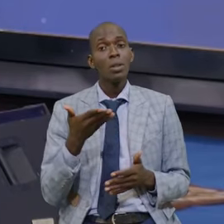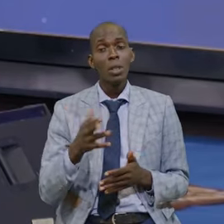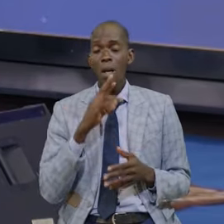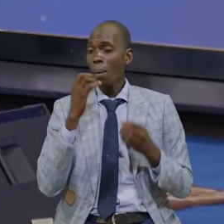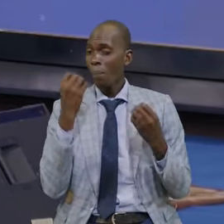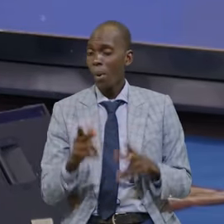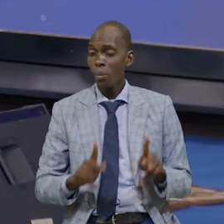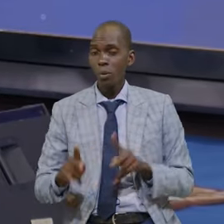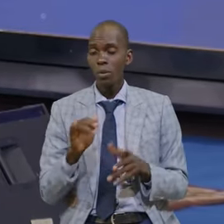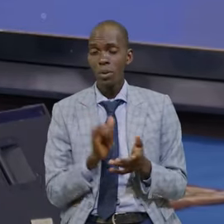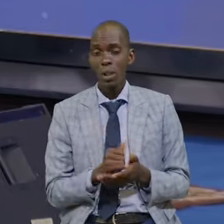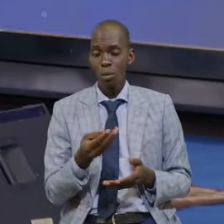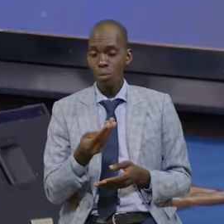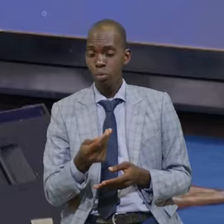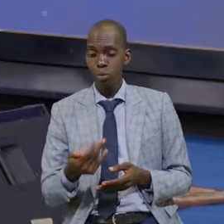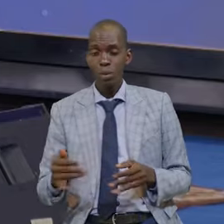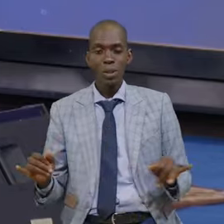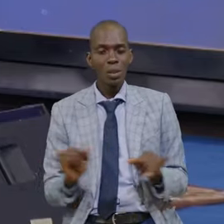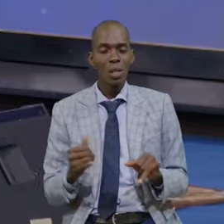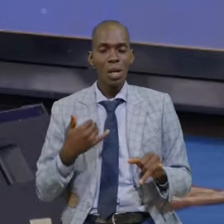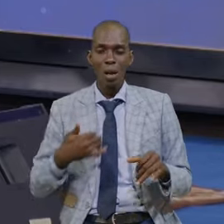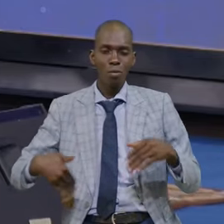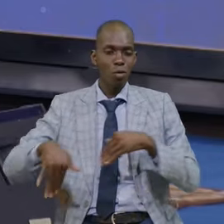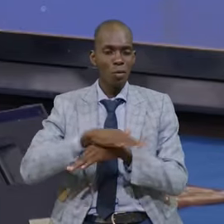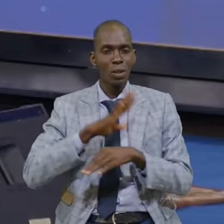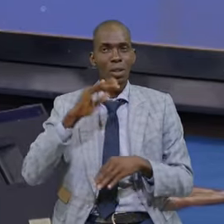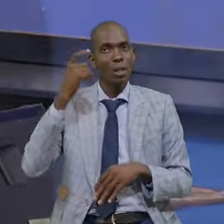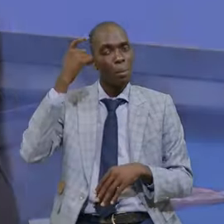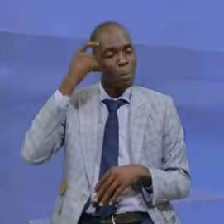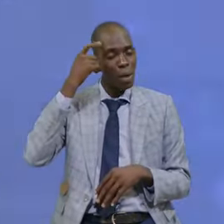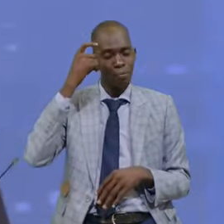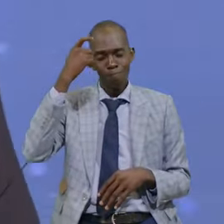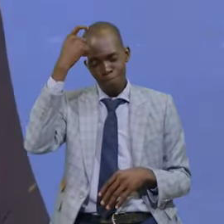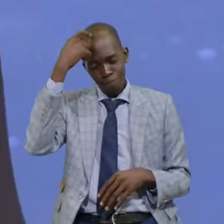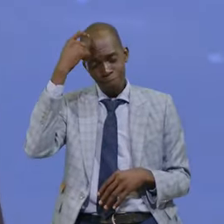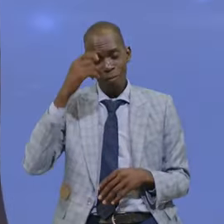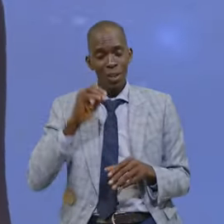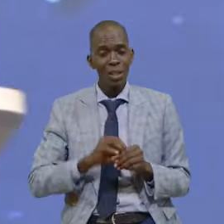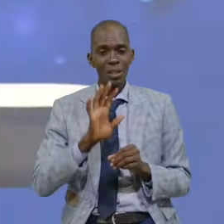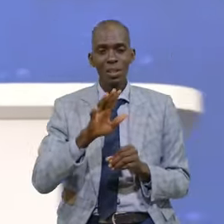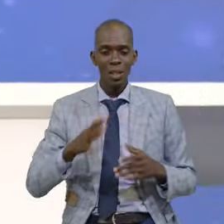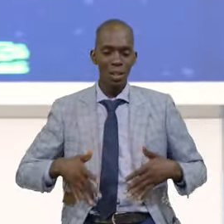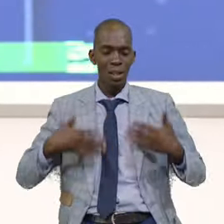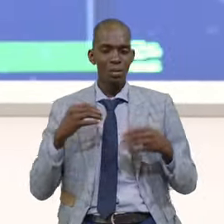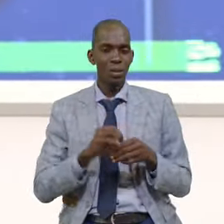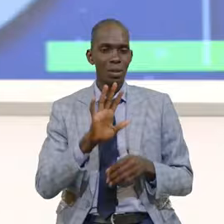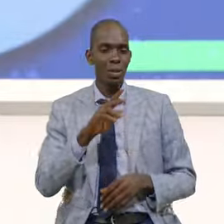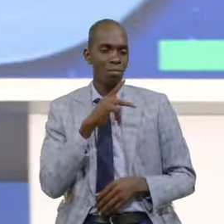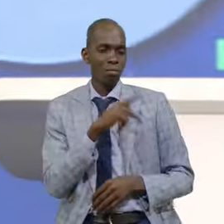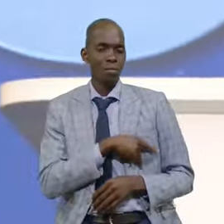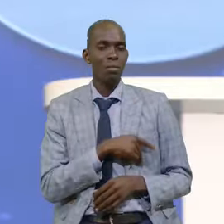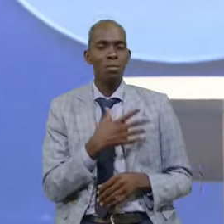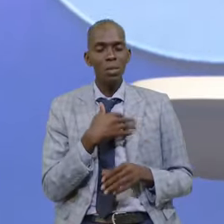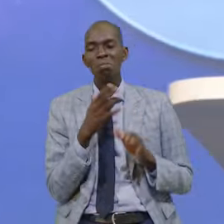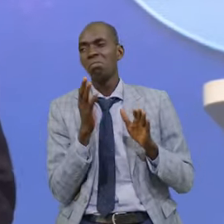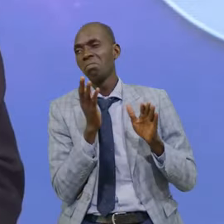their brain, in their thinking faculty, in their life, in their personality. And they just let it there,